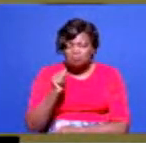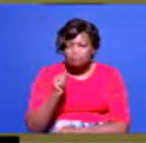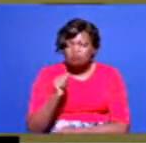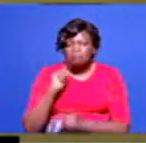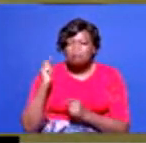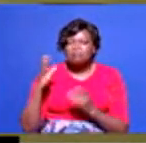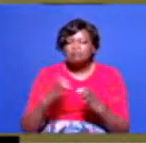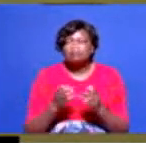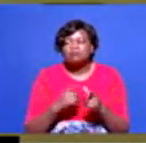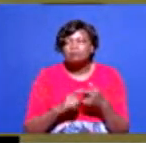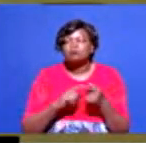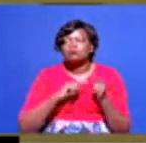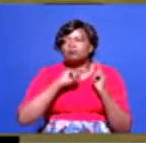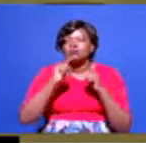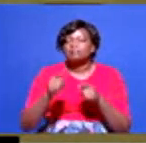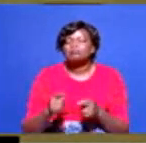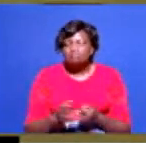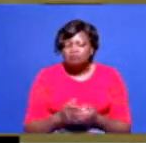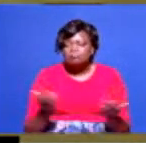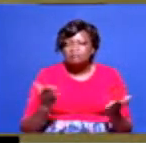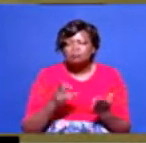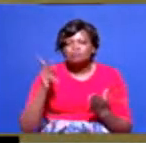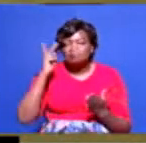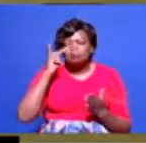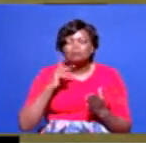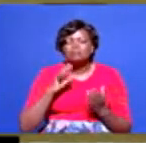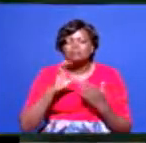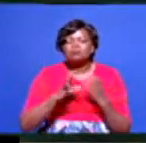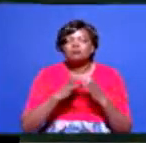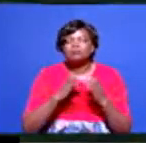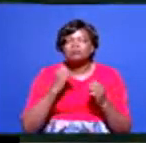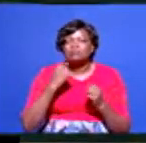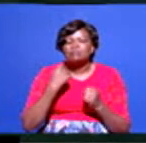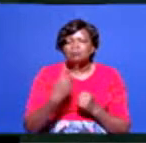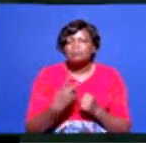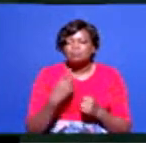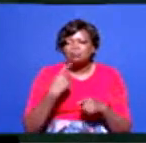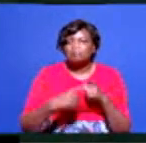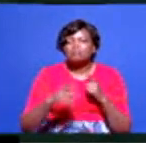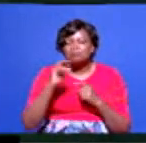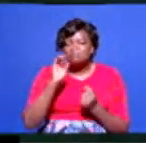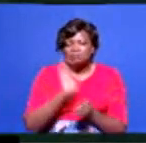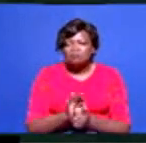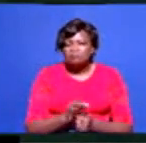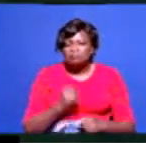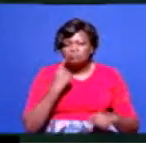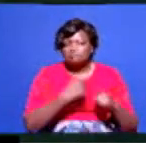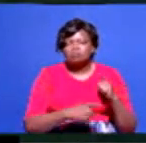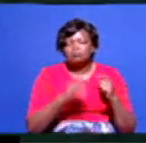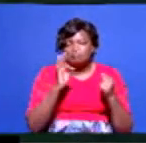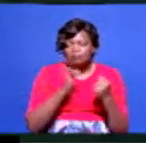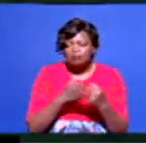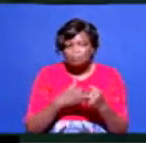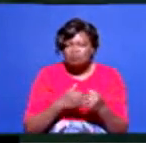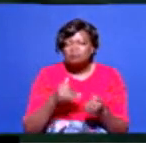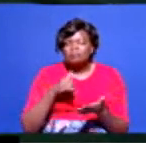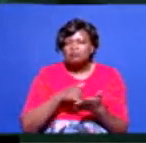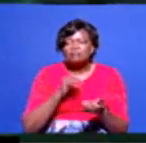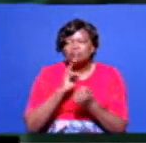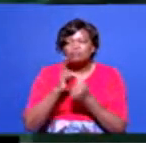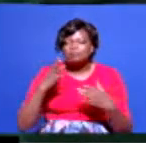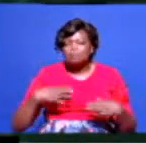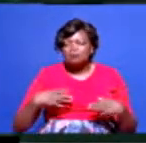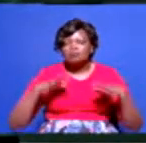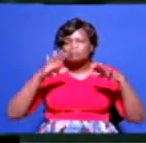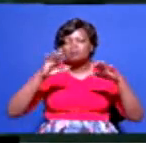last one in office taking place at the Karen Country Club in February of 2013. In 2018, he was among the 12 persons inducted into the